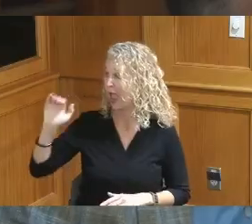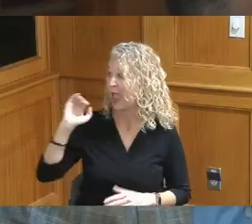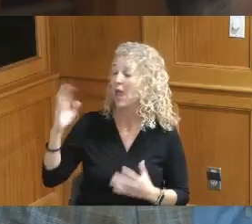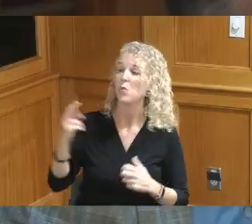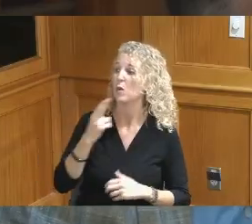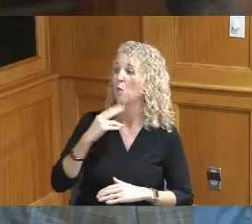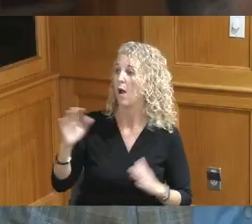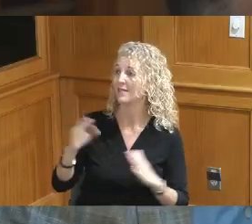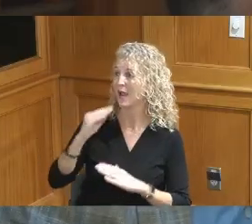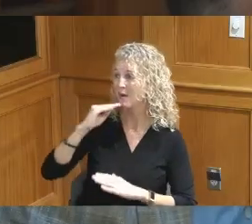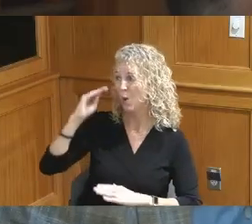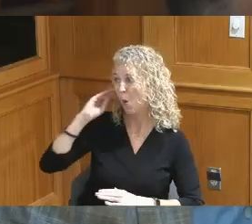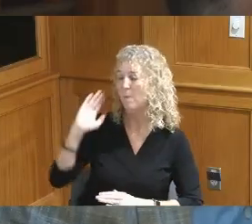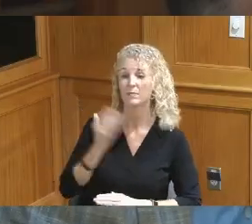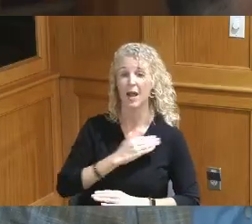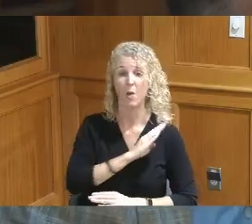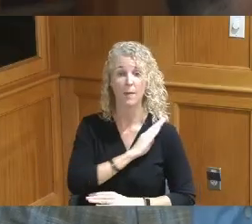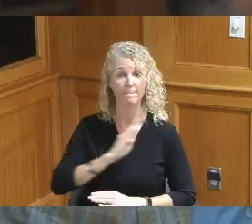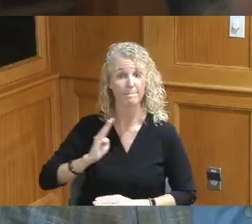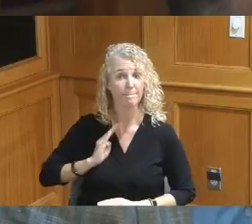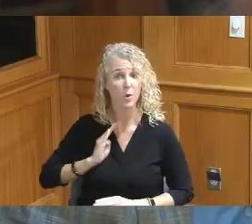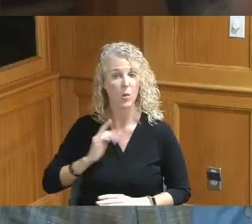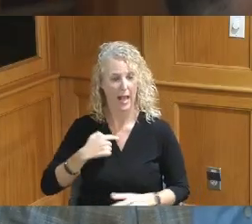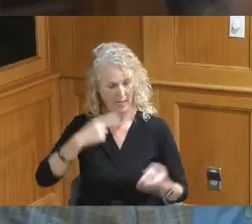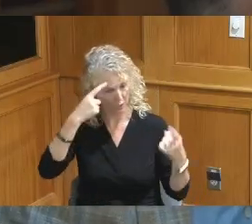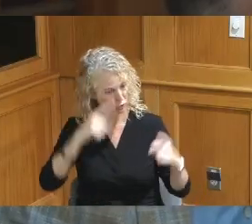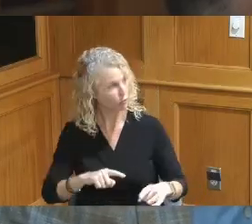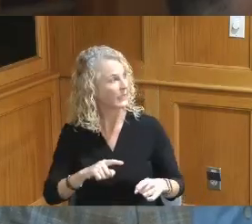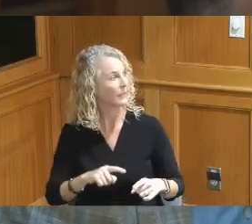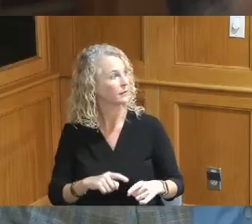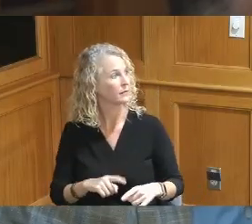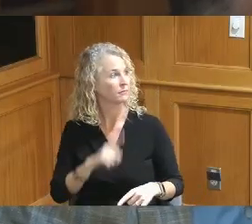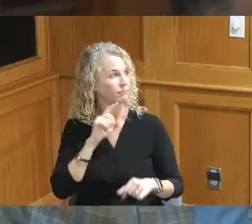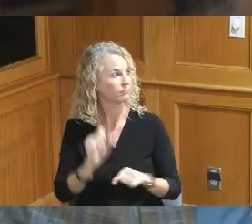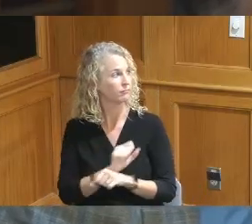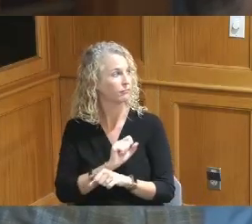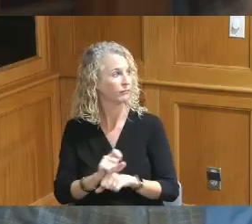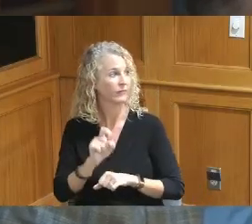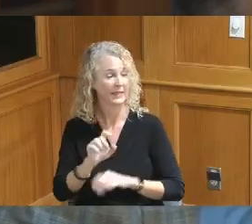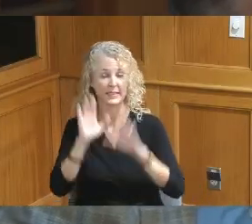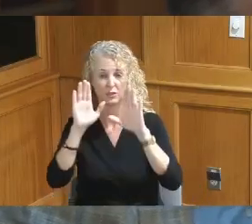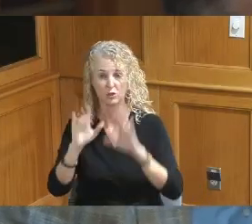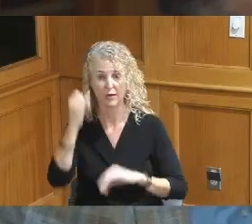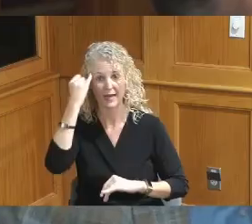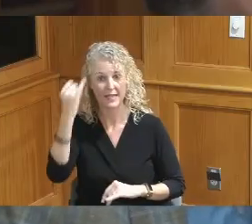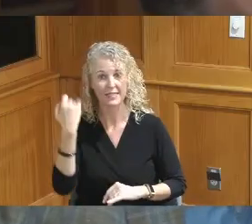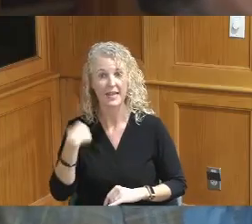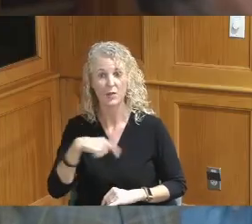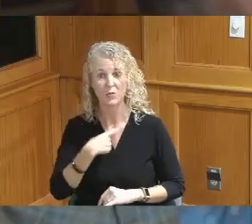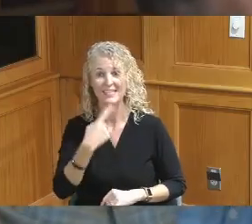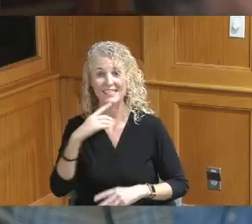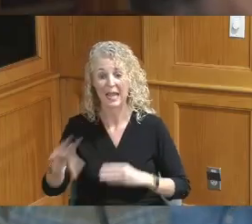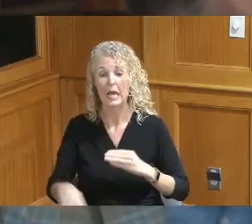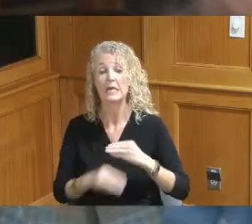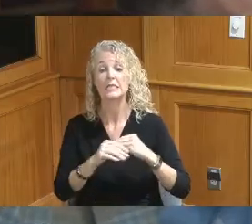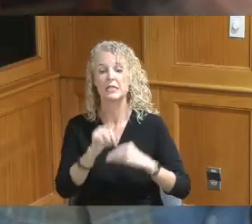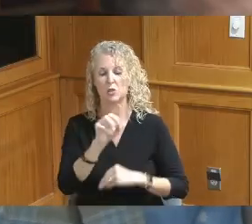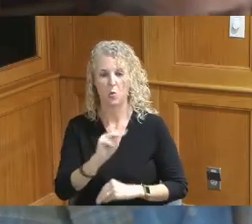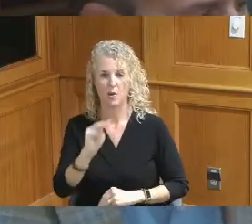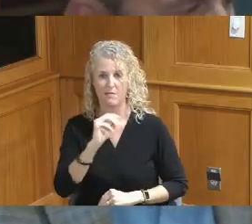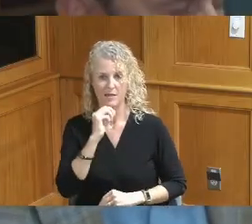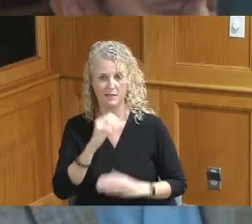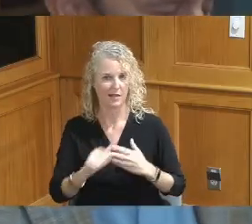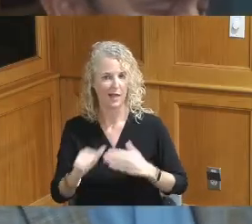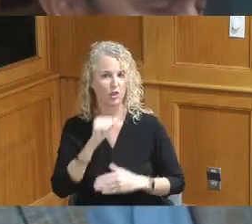tiny homes. Our board, I was on board. Definitely, this is a great idea. And we put an additional $1